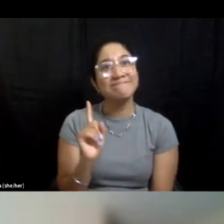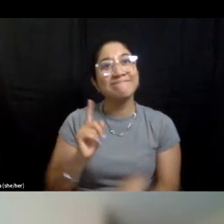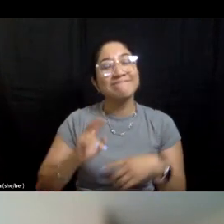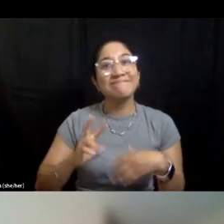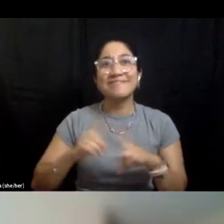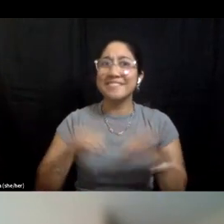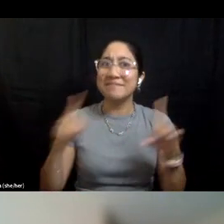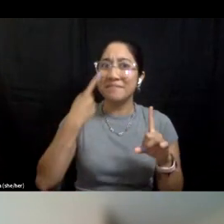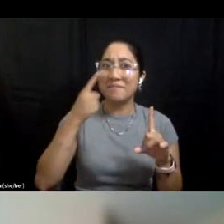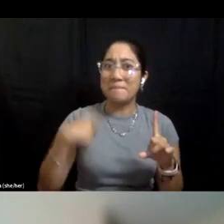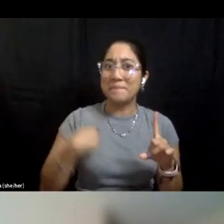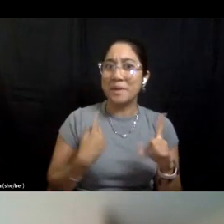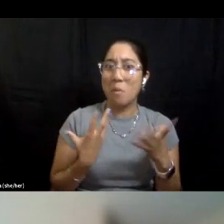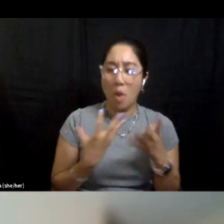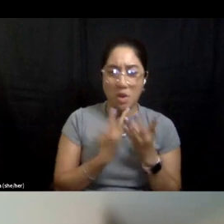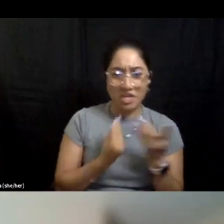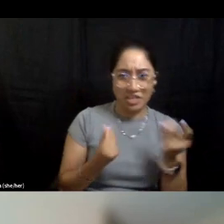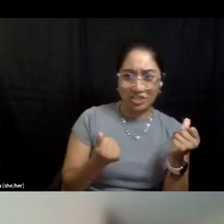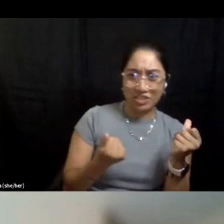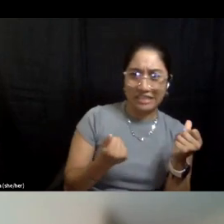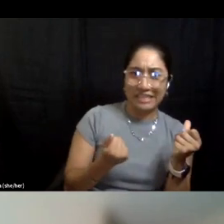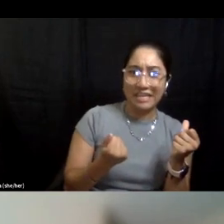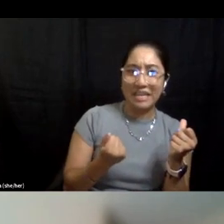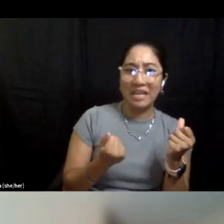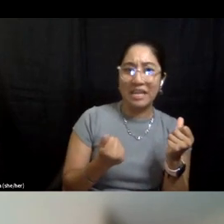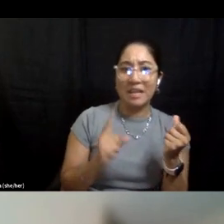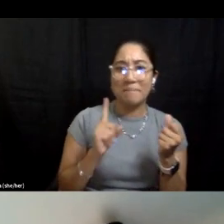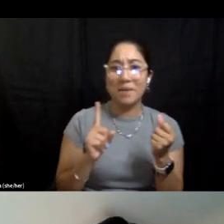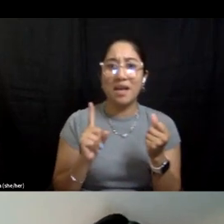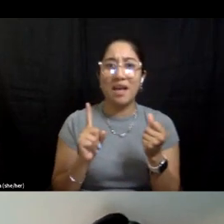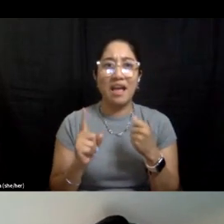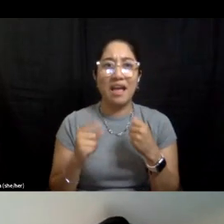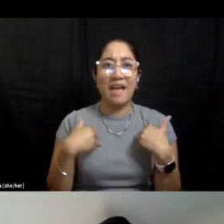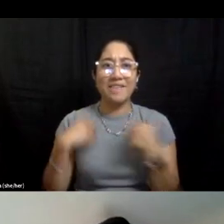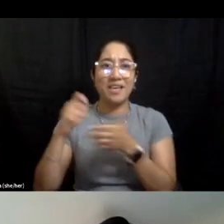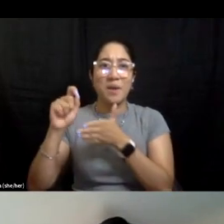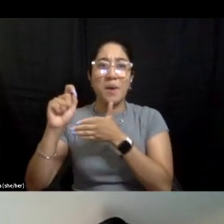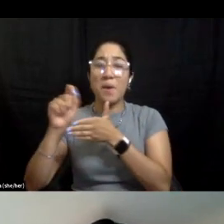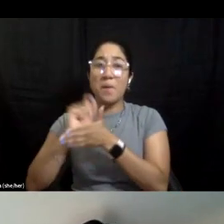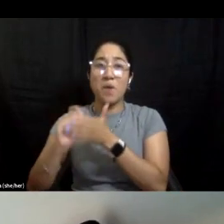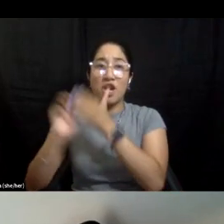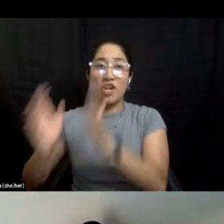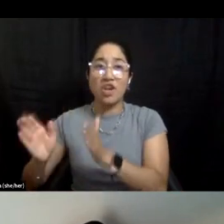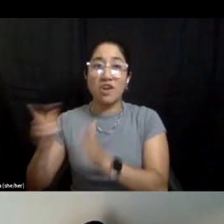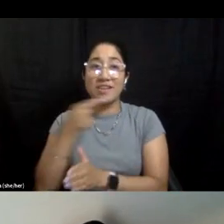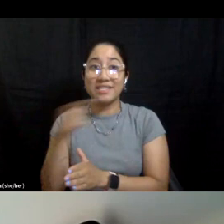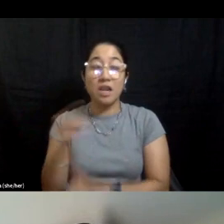a resolution and having a playwright say, no, I want you to feel angry. I want you to have